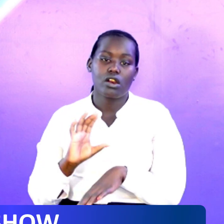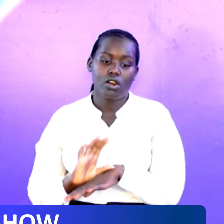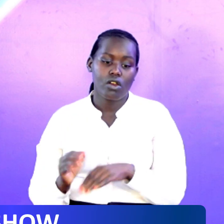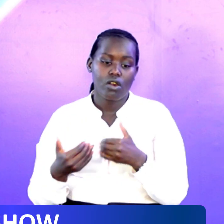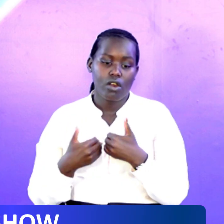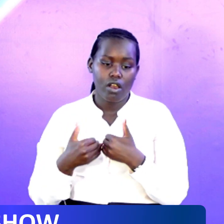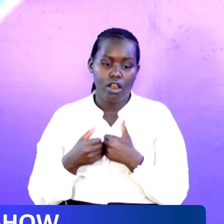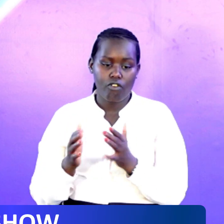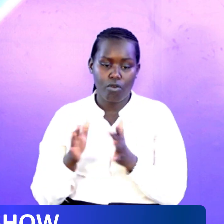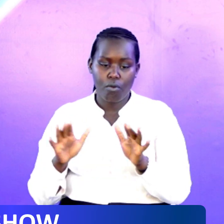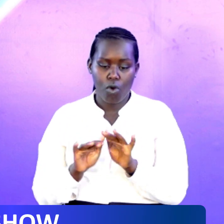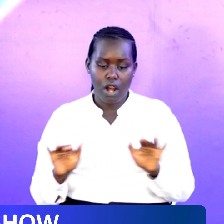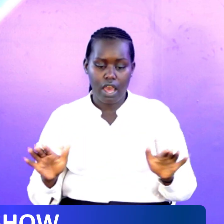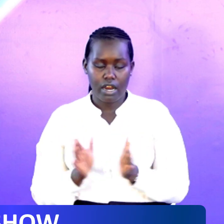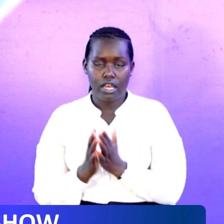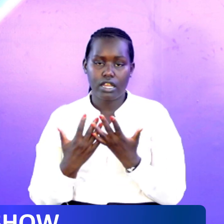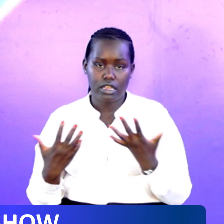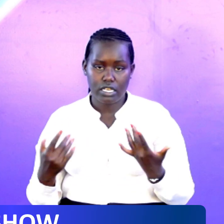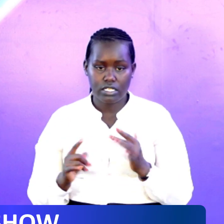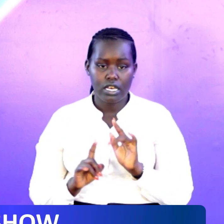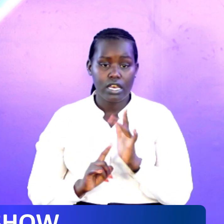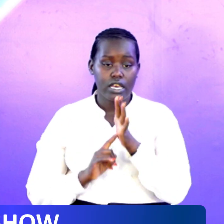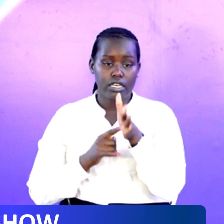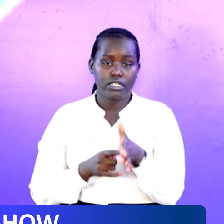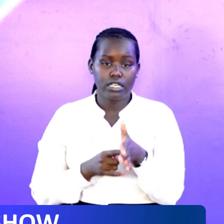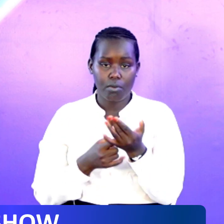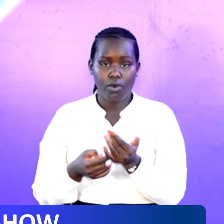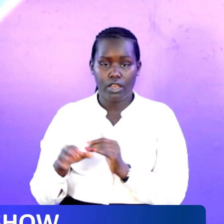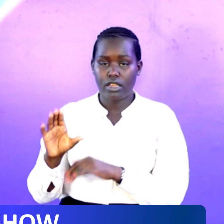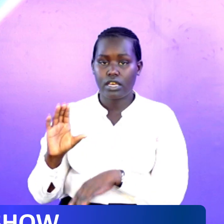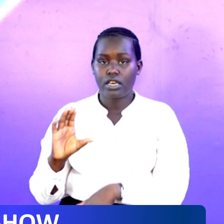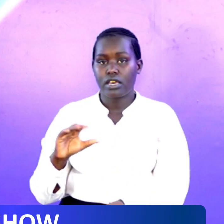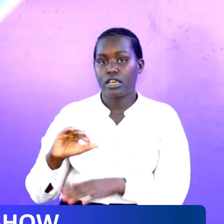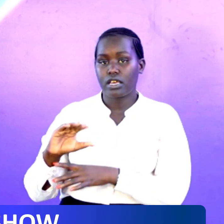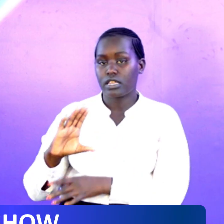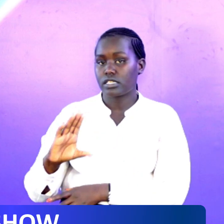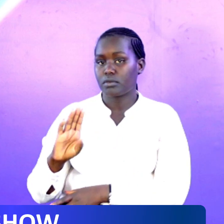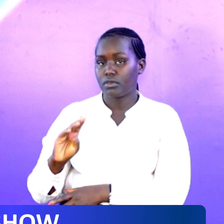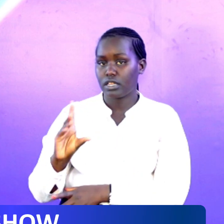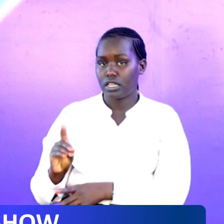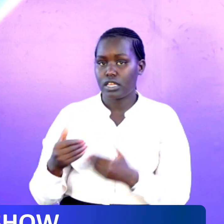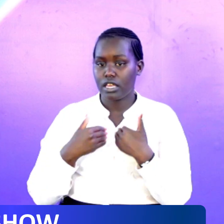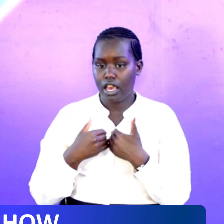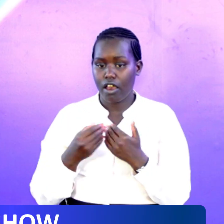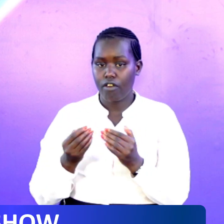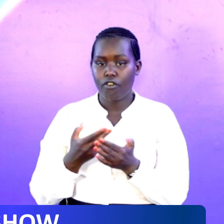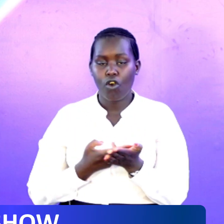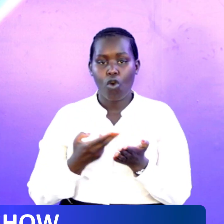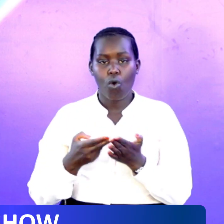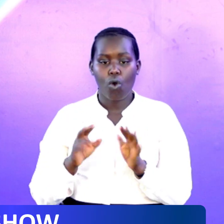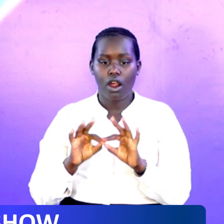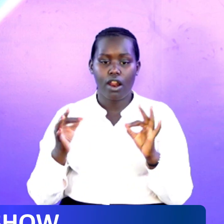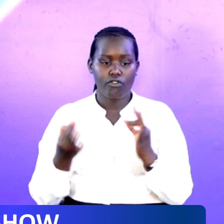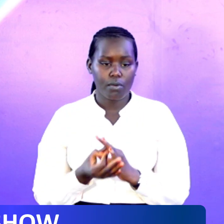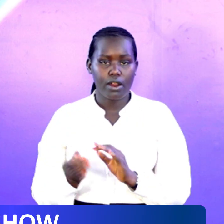more land and property. Like, go, look. In the CBD, they have Holy Family. Tell me the most strategic place to